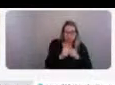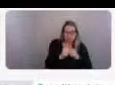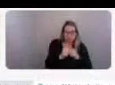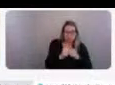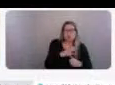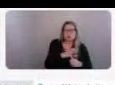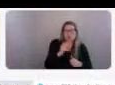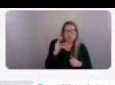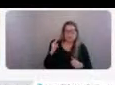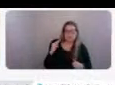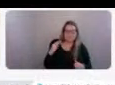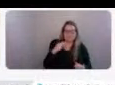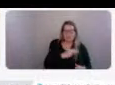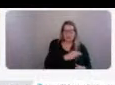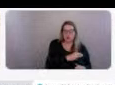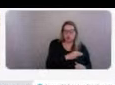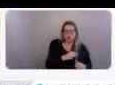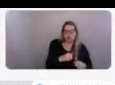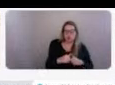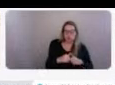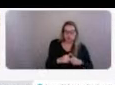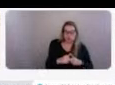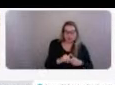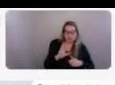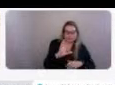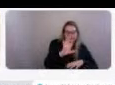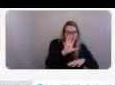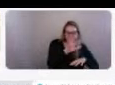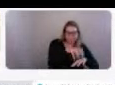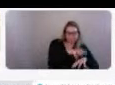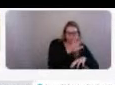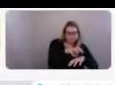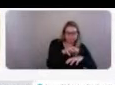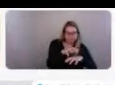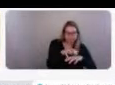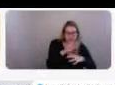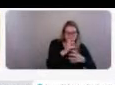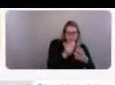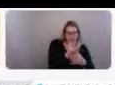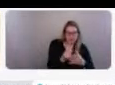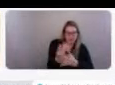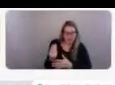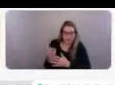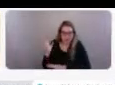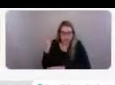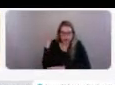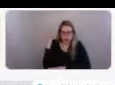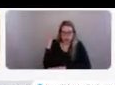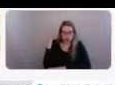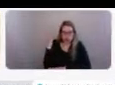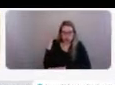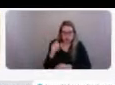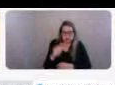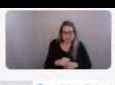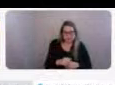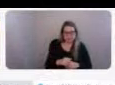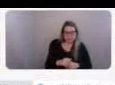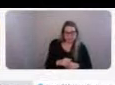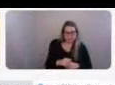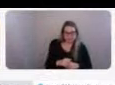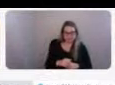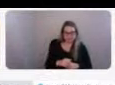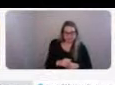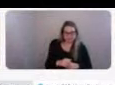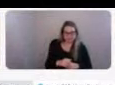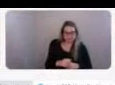and councilwoman to plant trees along with private community of buddhists in the area and so it's